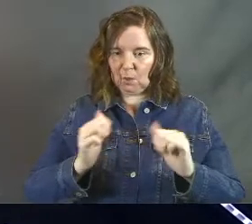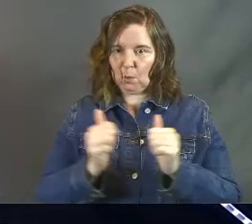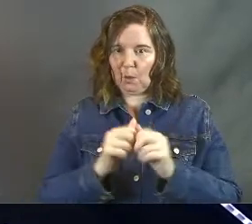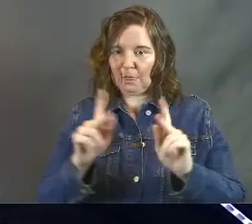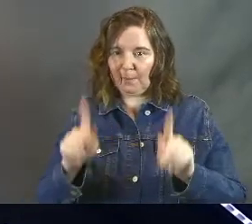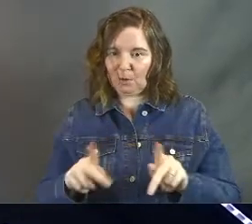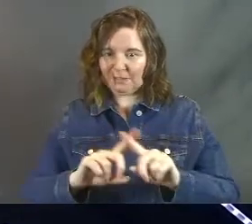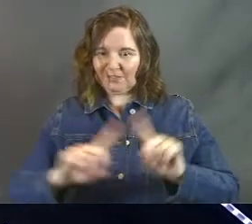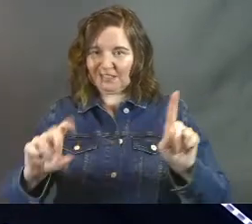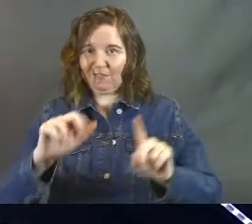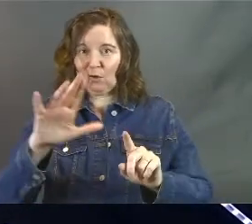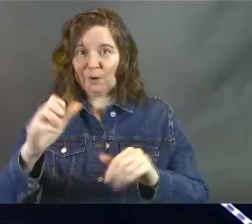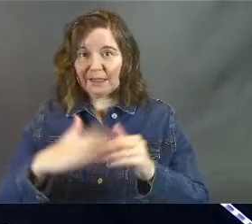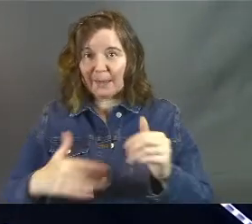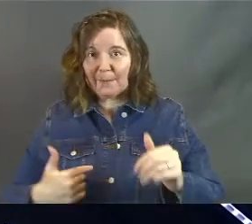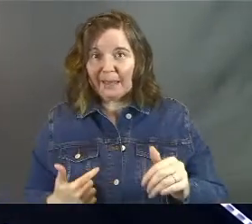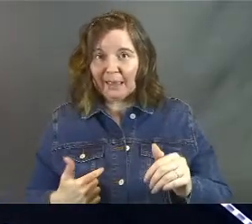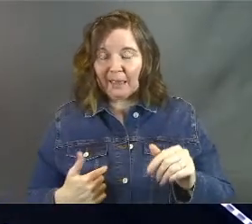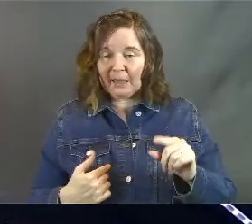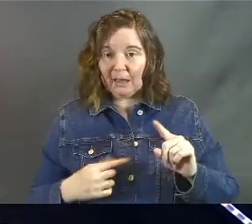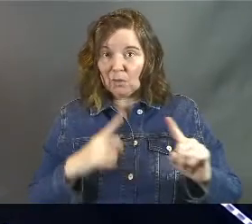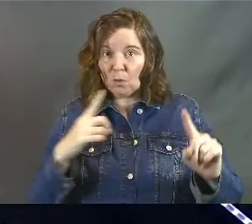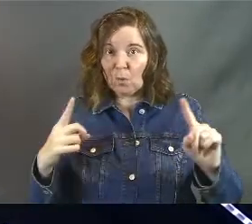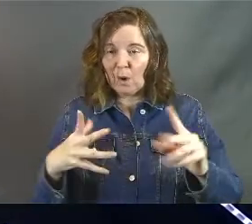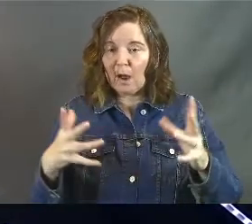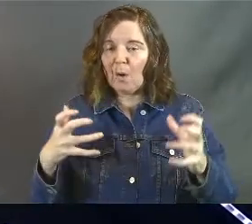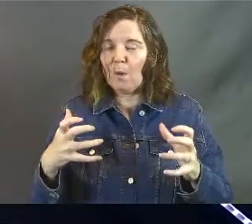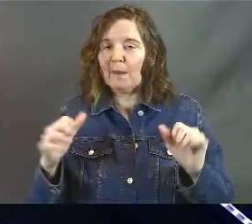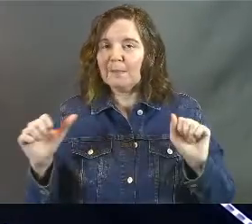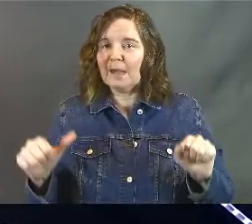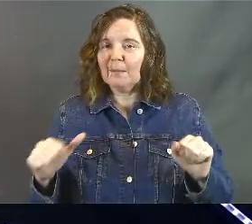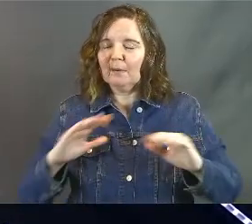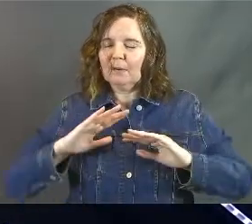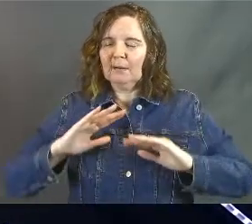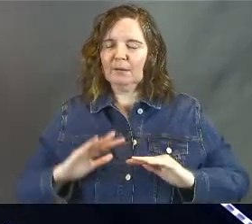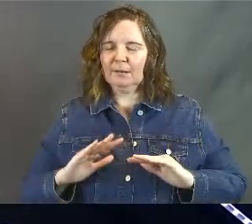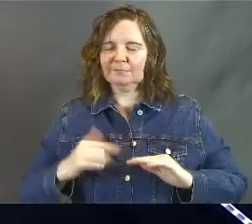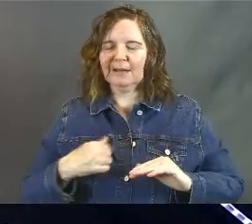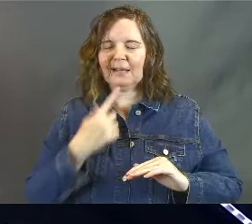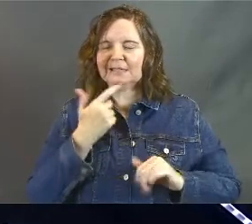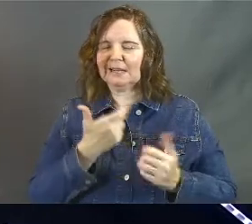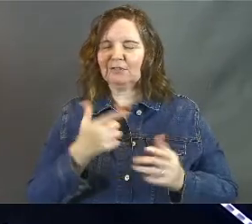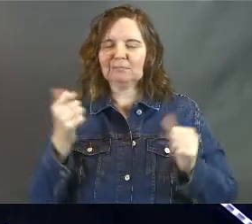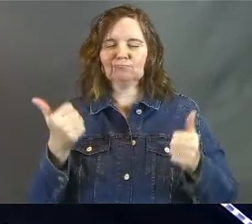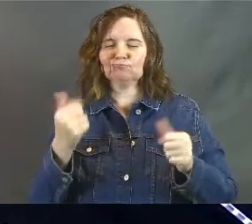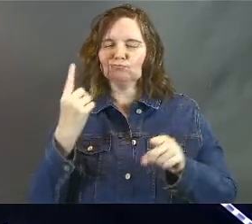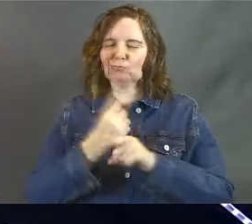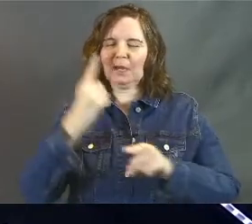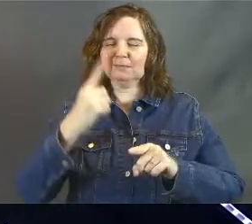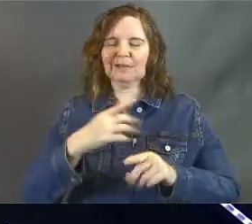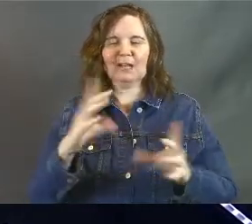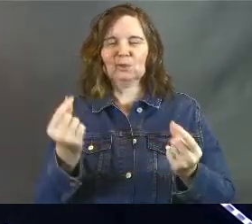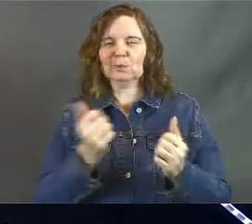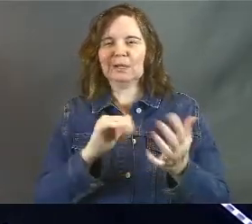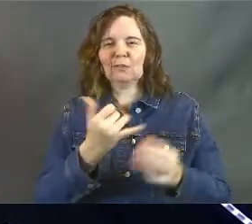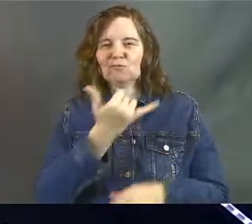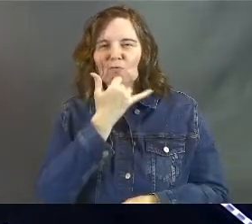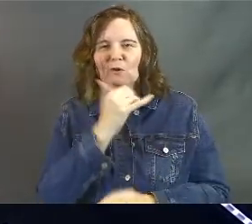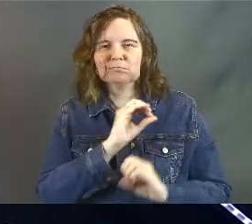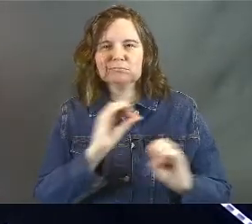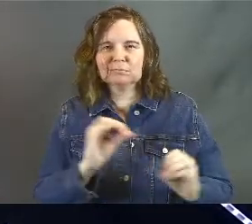with this person of a different race than me. And I want to be able to know that I said everything right. And I didn't do anything